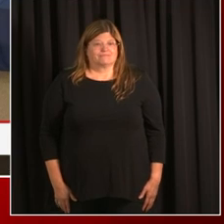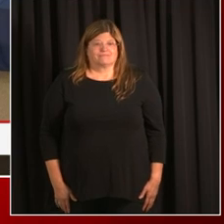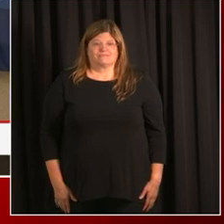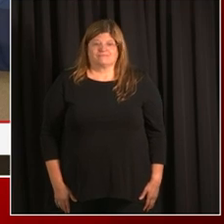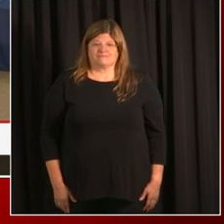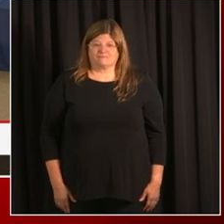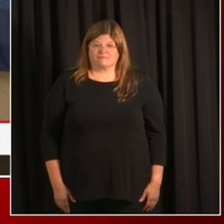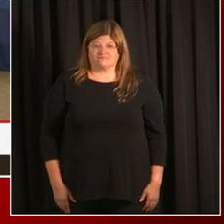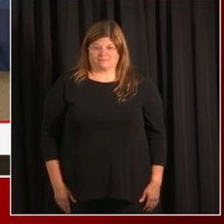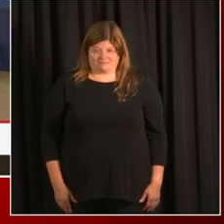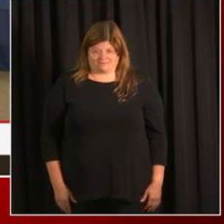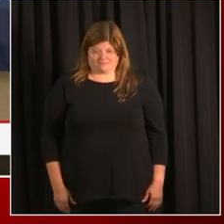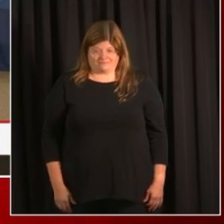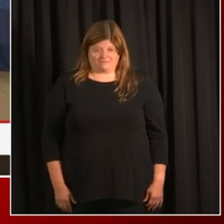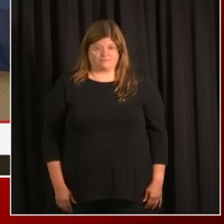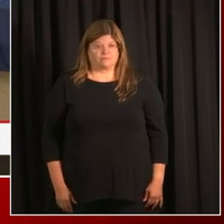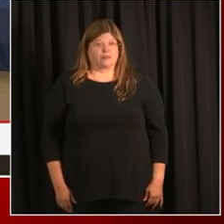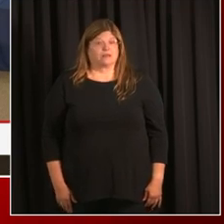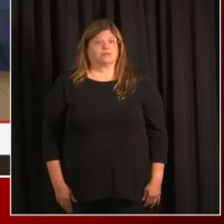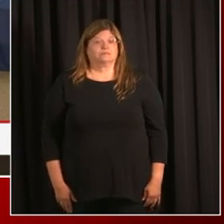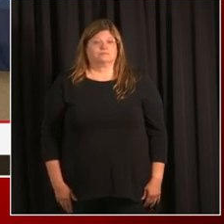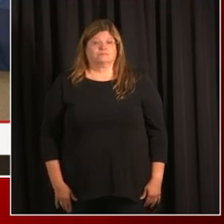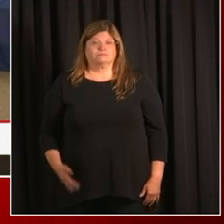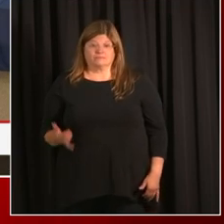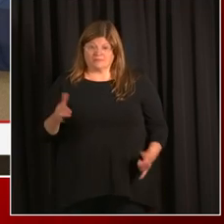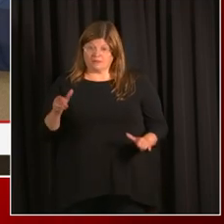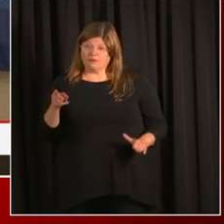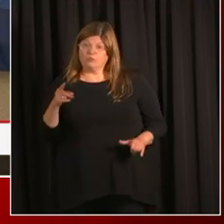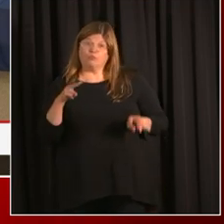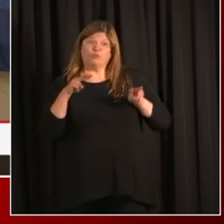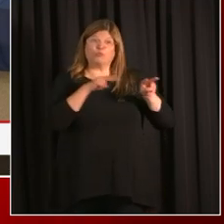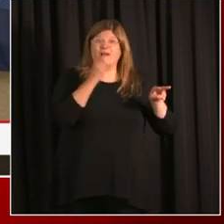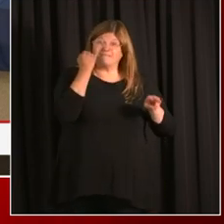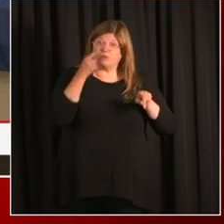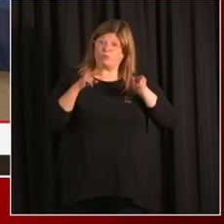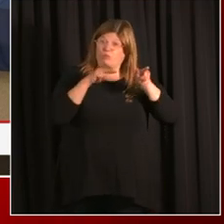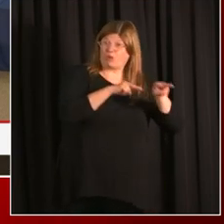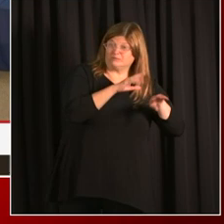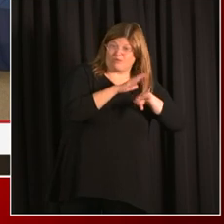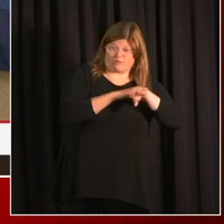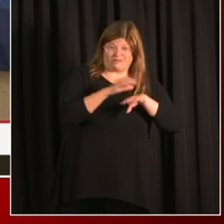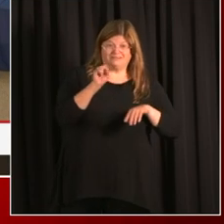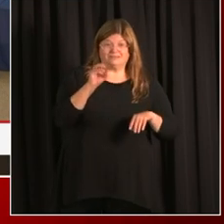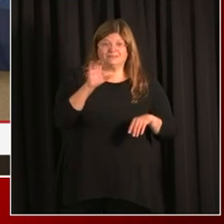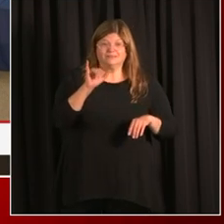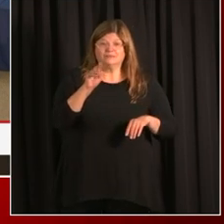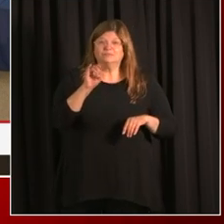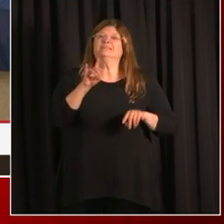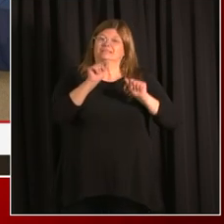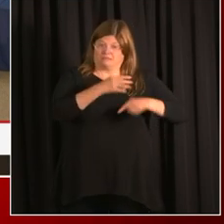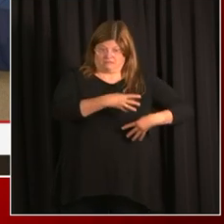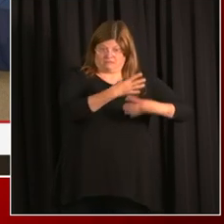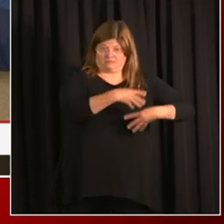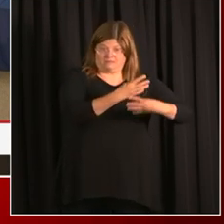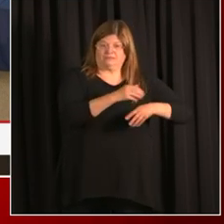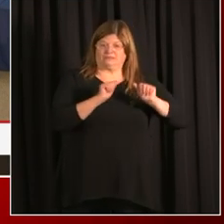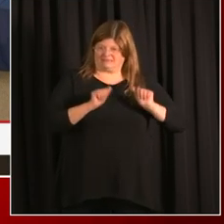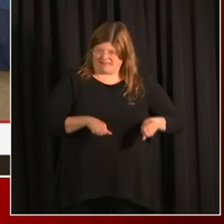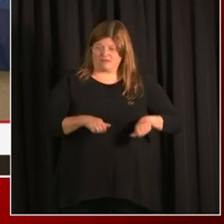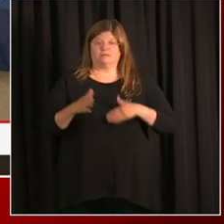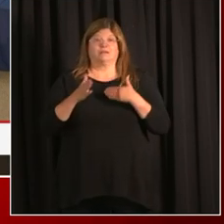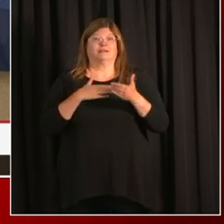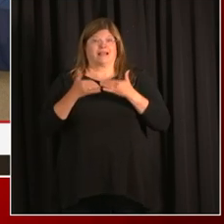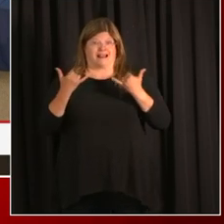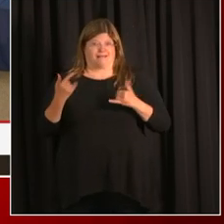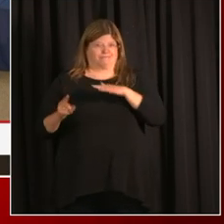and you're watching on the mayor's social media account, you can ask us on the mayor's social media account. This question is for Dr. Rodriguez.